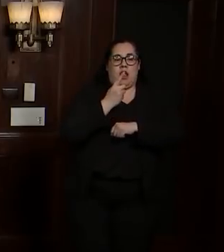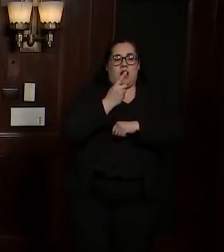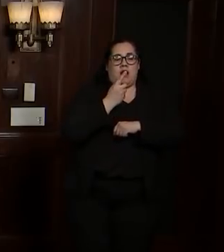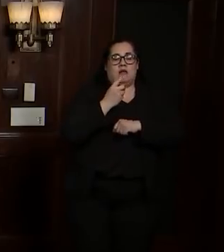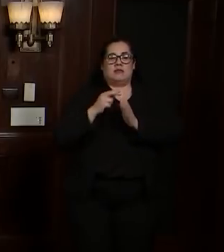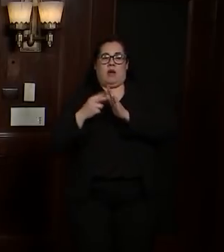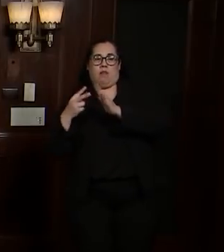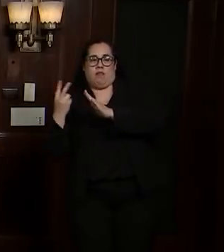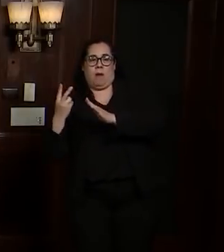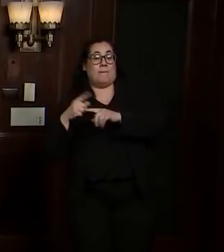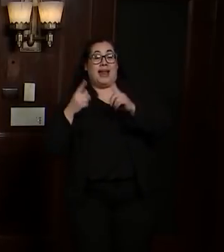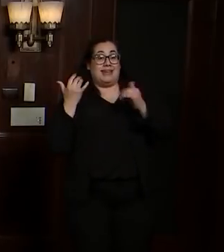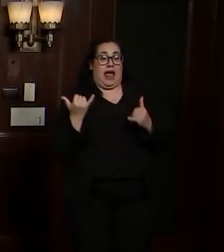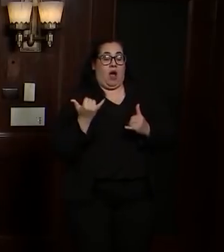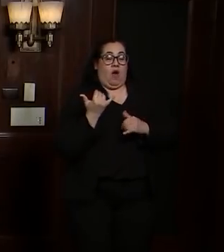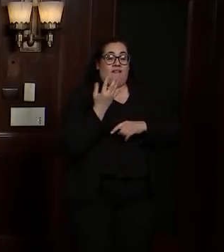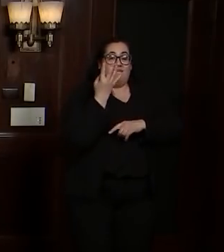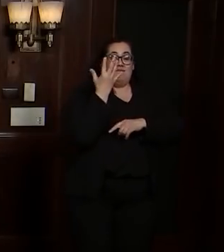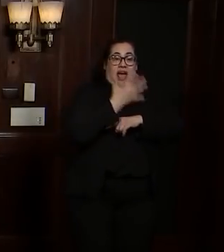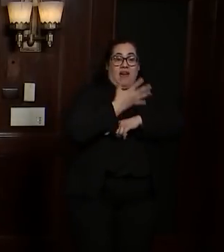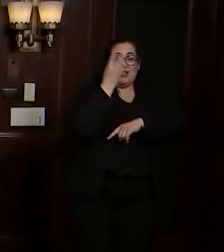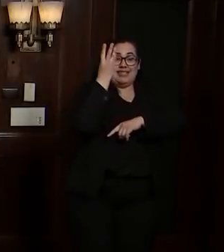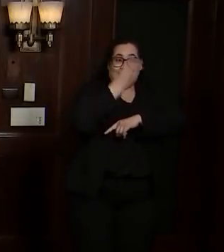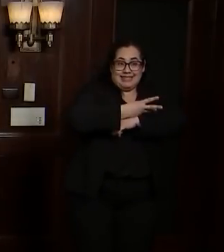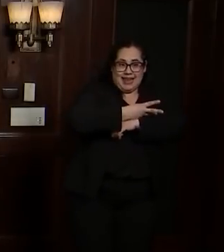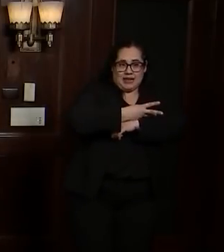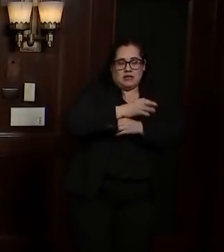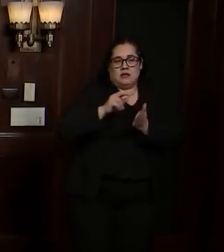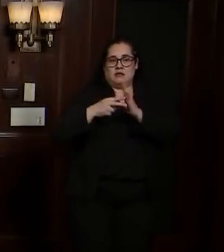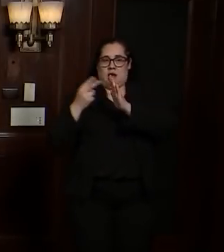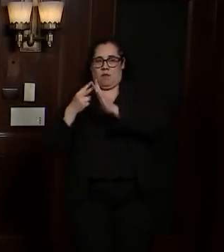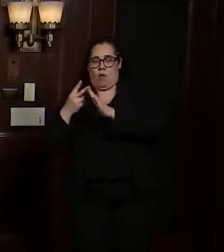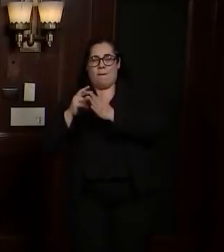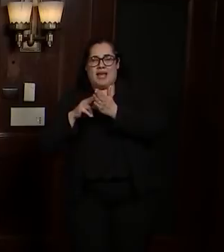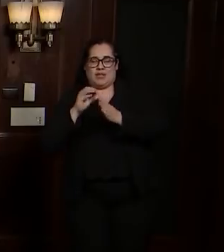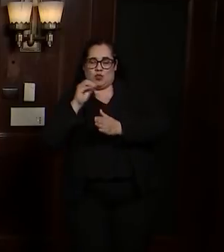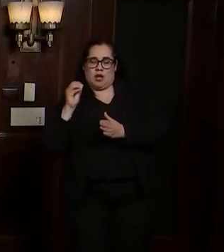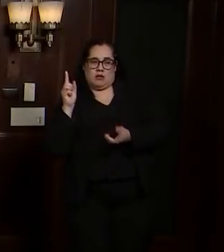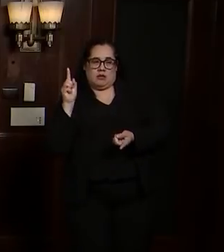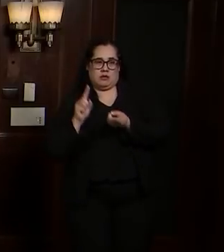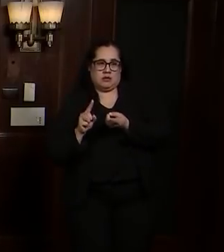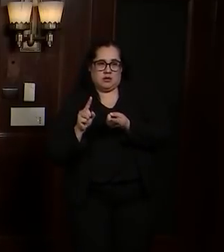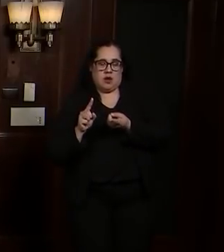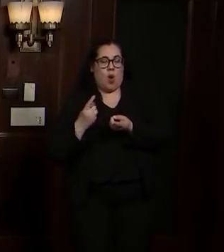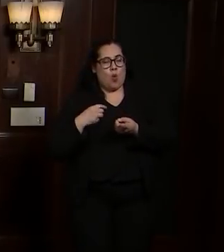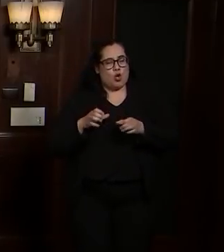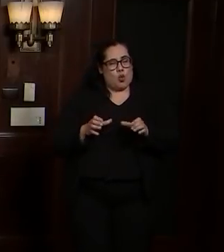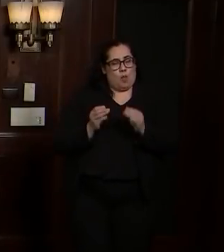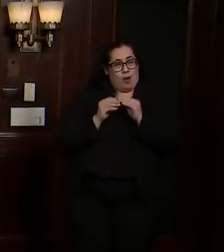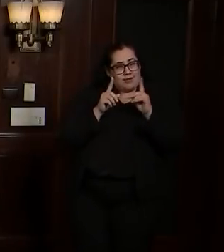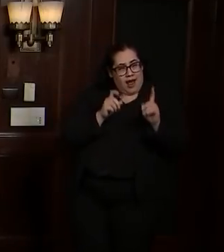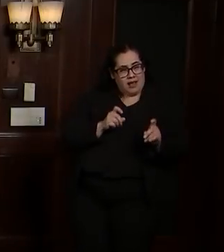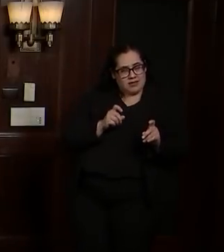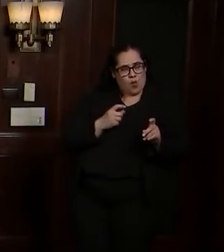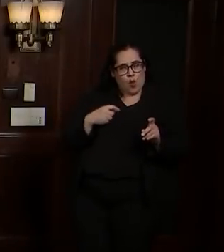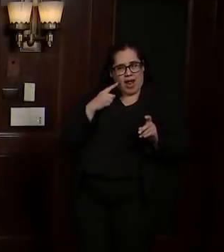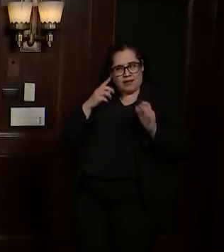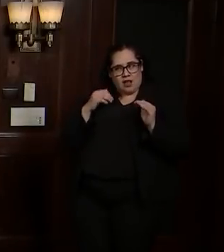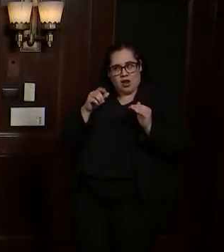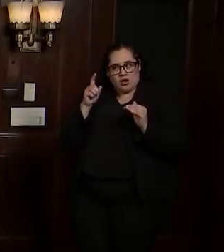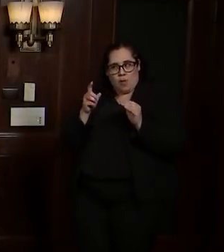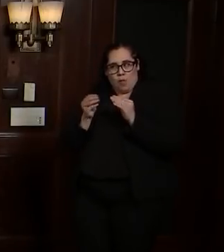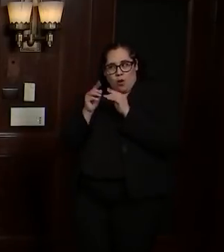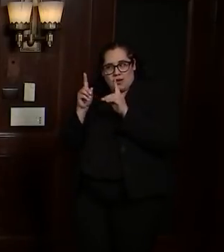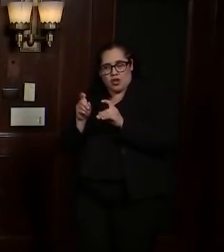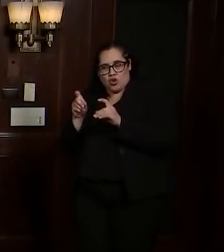days. So that's a good sign because we are doing more testing. Those numbers should be coming up with the testing. And the fact that we're doing more